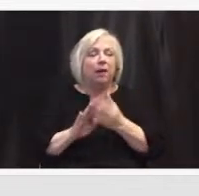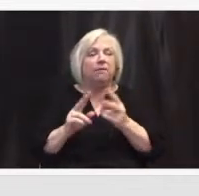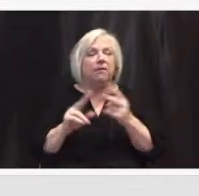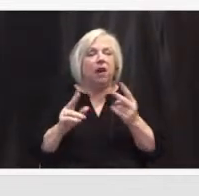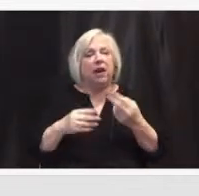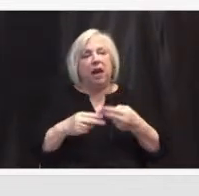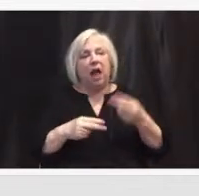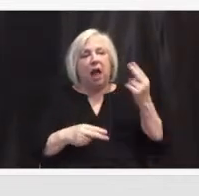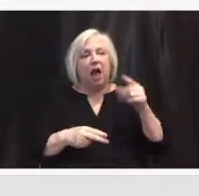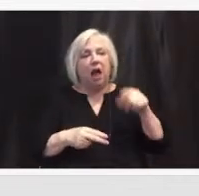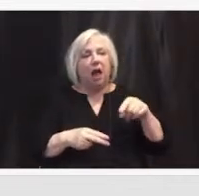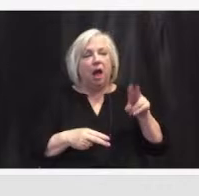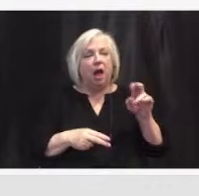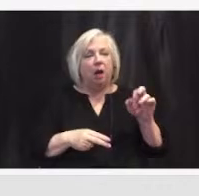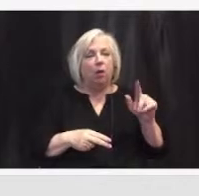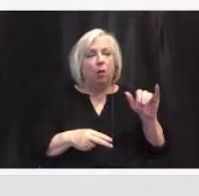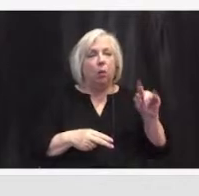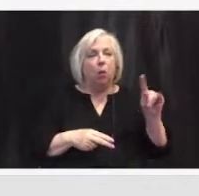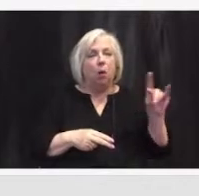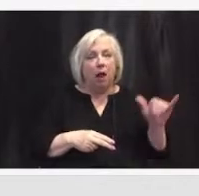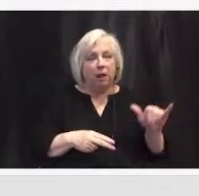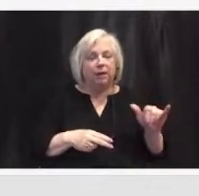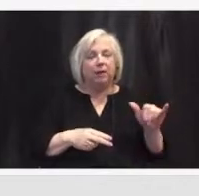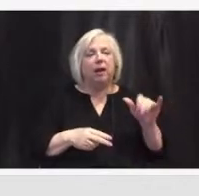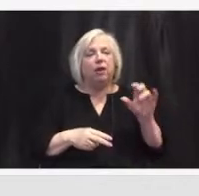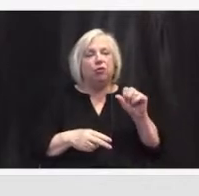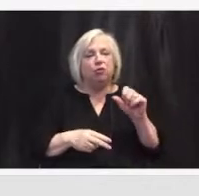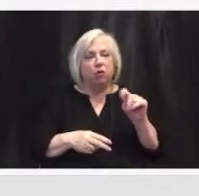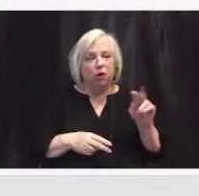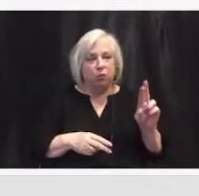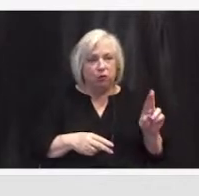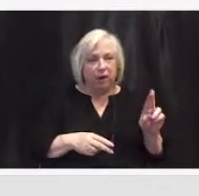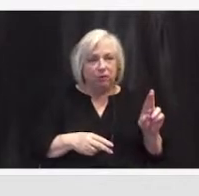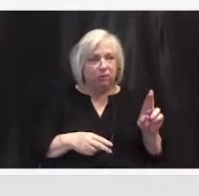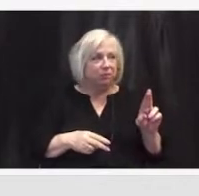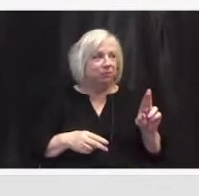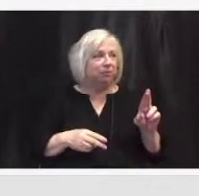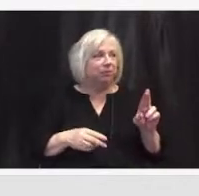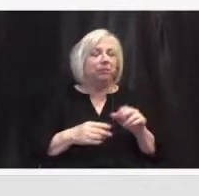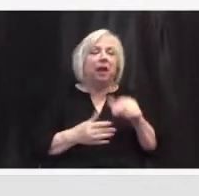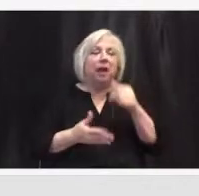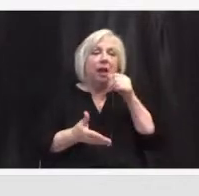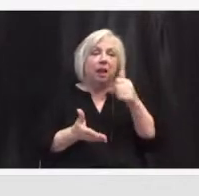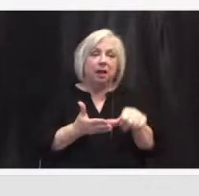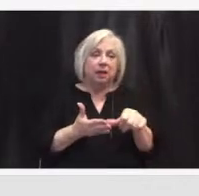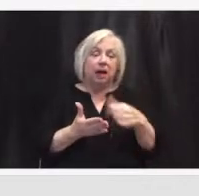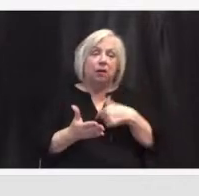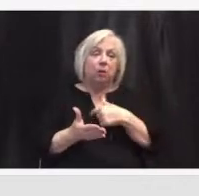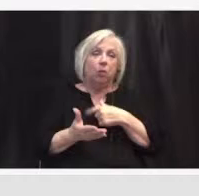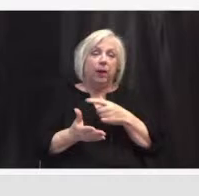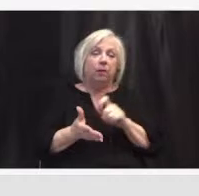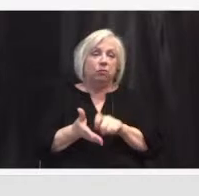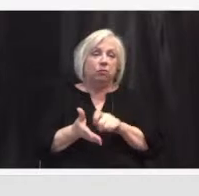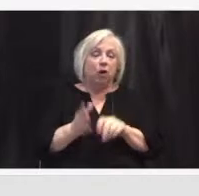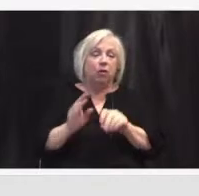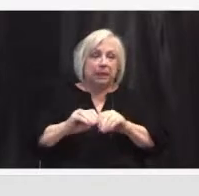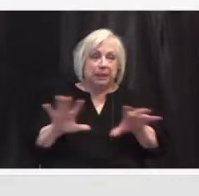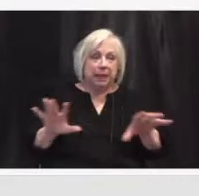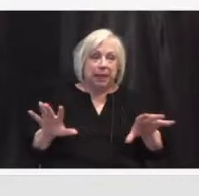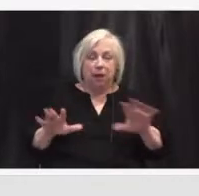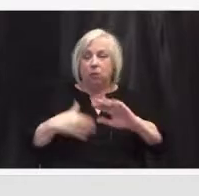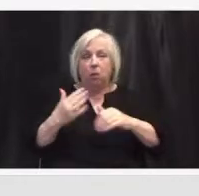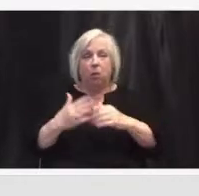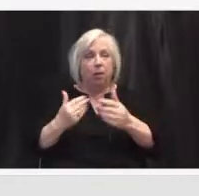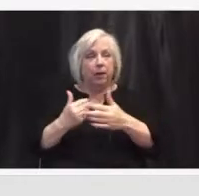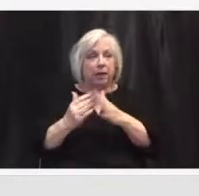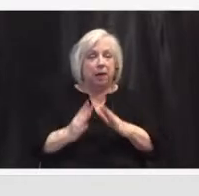high quality short-term rental. The letter that we produced and went out to all of the